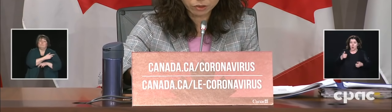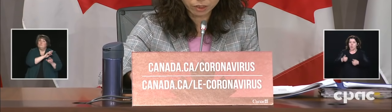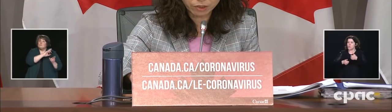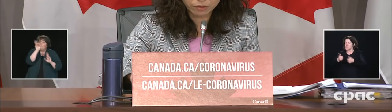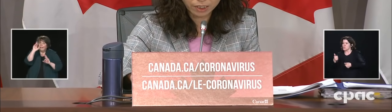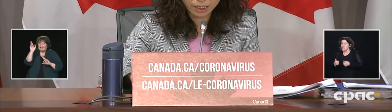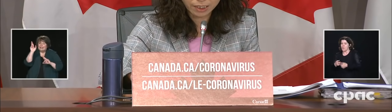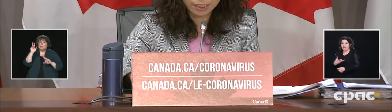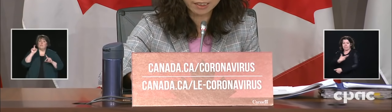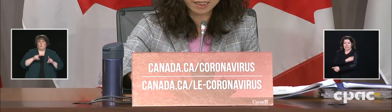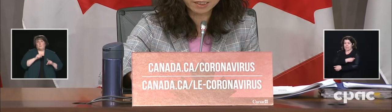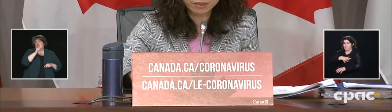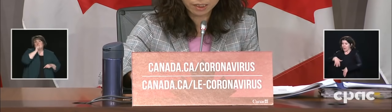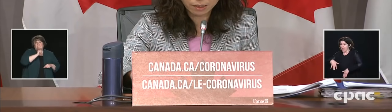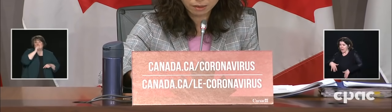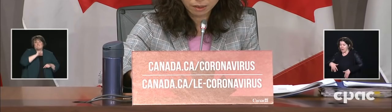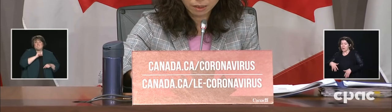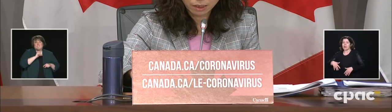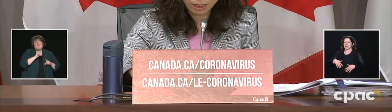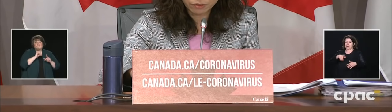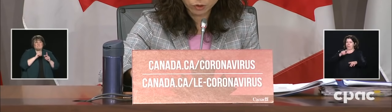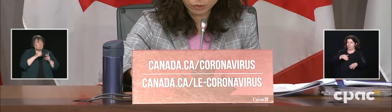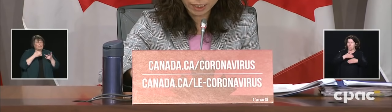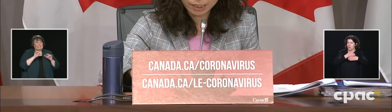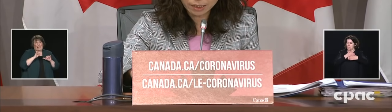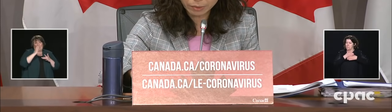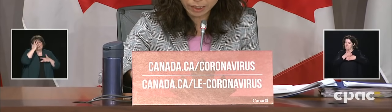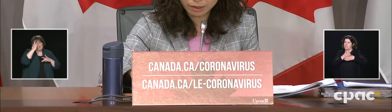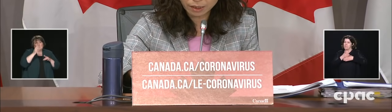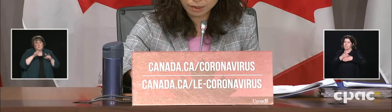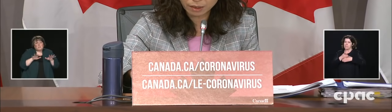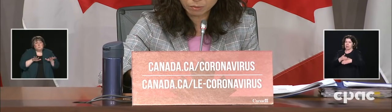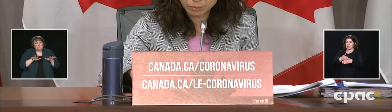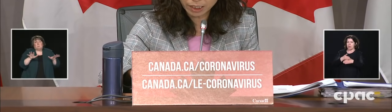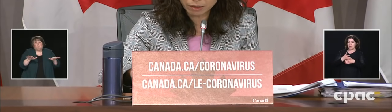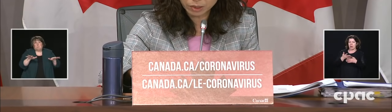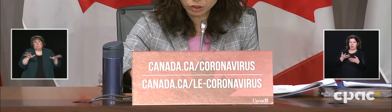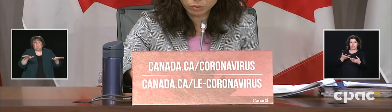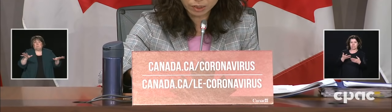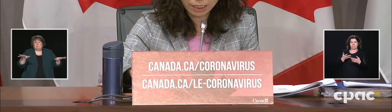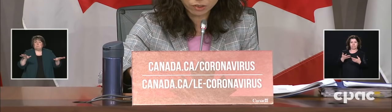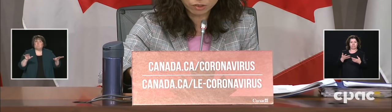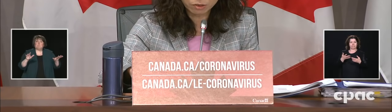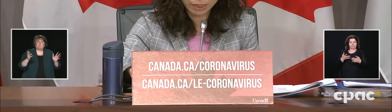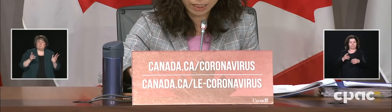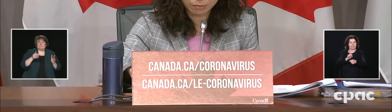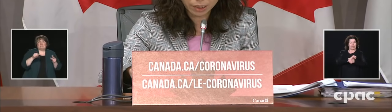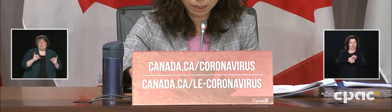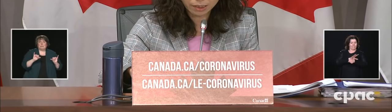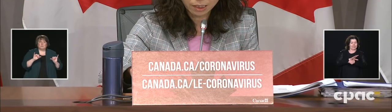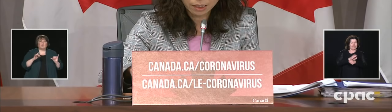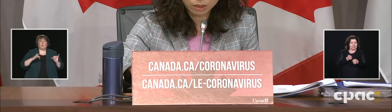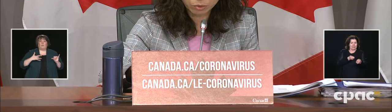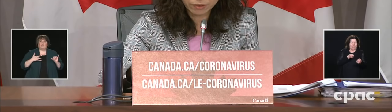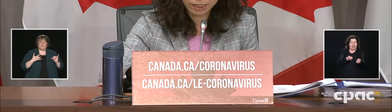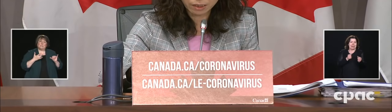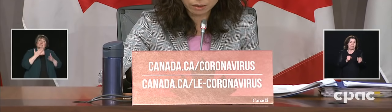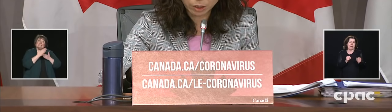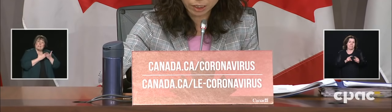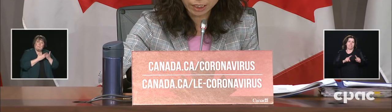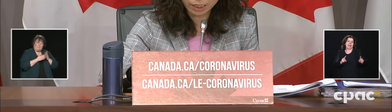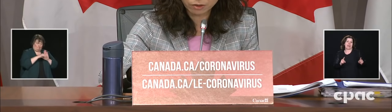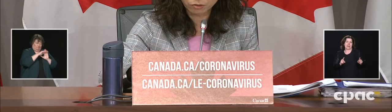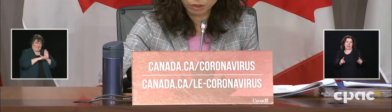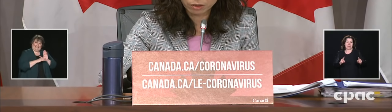manageable level of COVID-19 activity. Therefore, we anticipate that some public health measures will need to remain in place to prevent